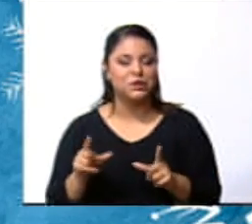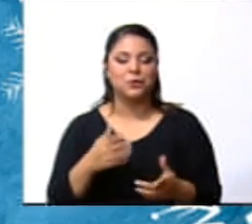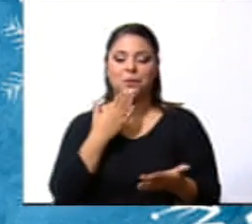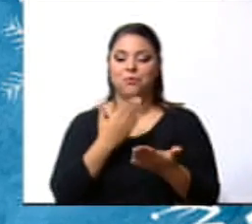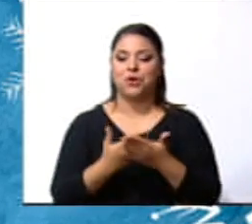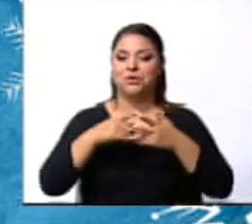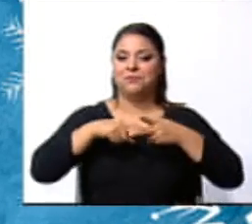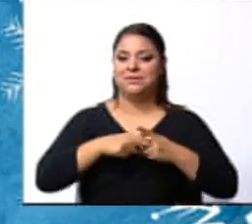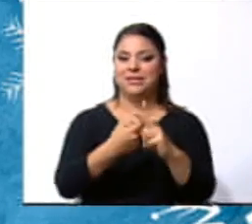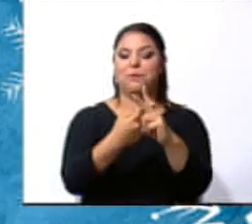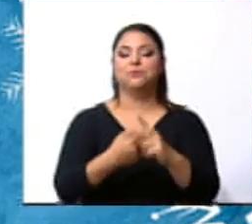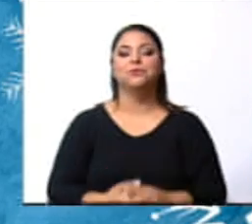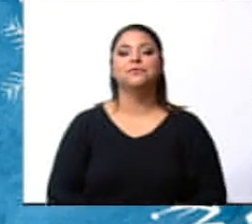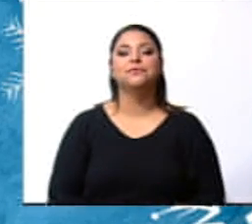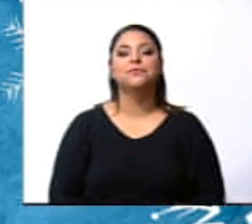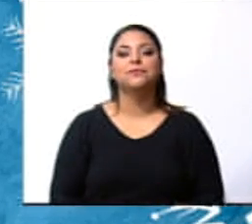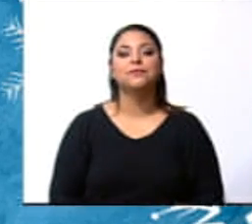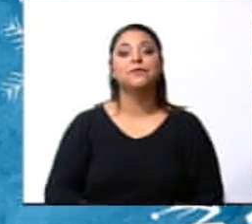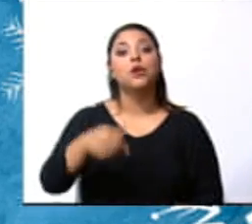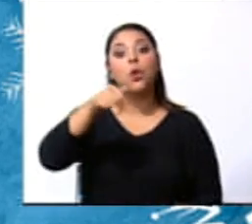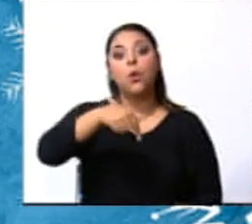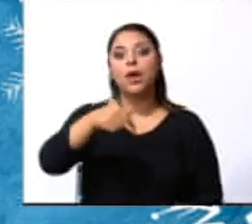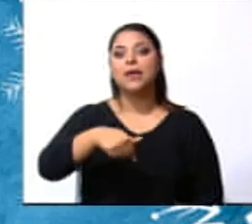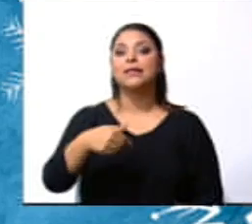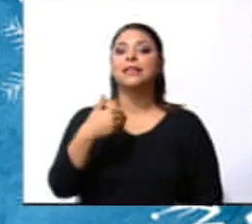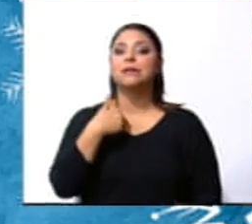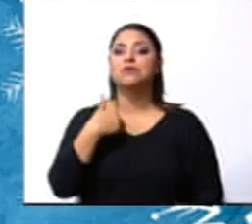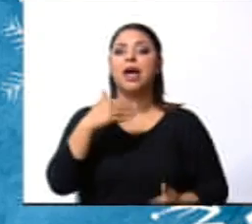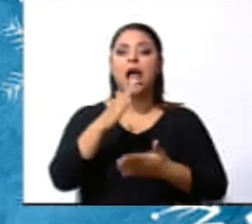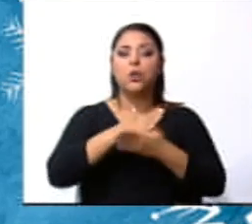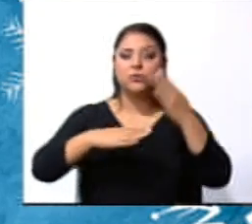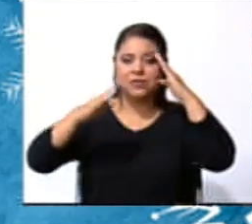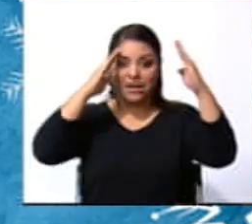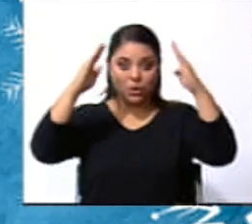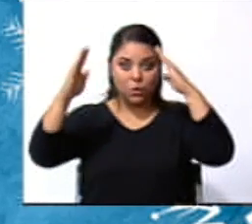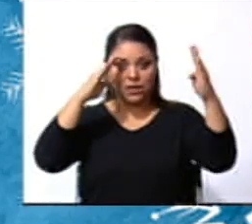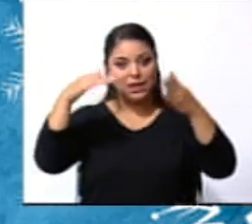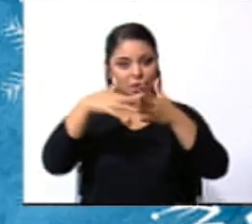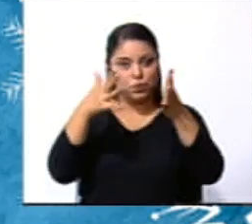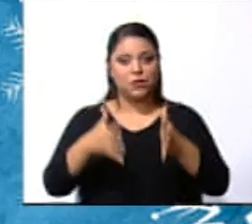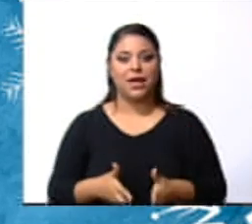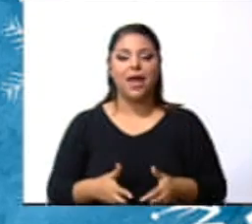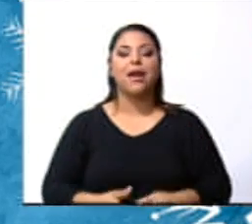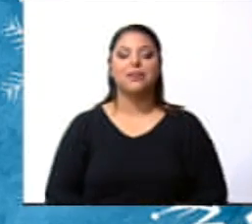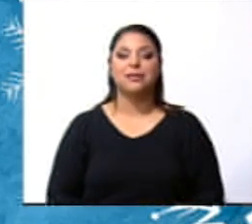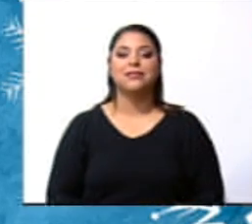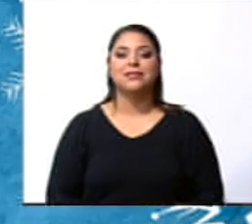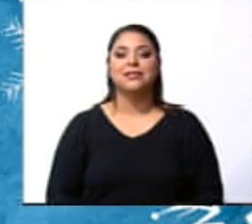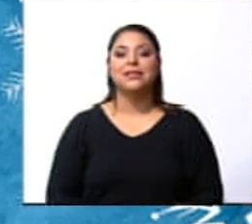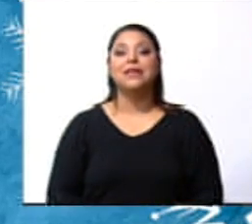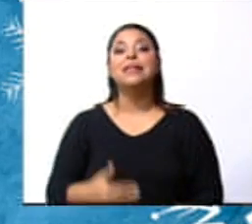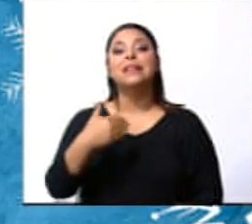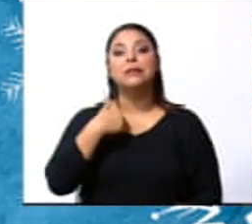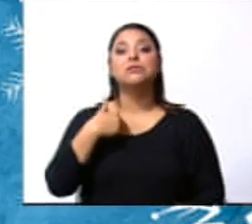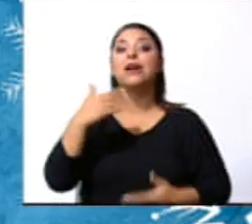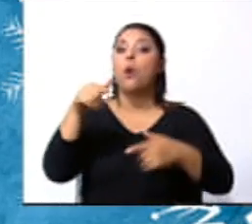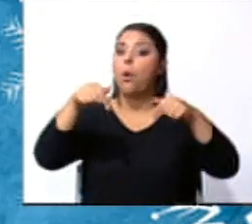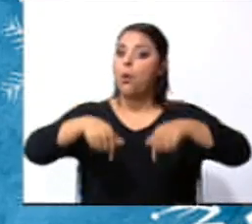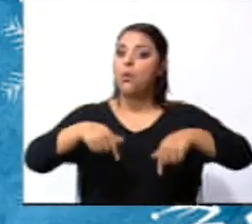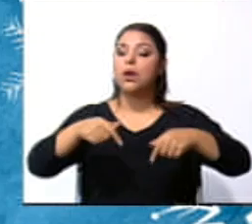start. Today we're gonna have some greetings from classmates and we're gonna have a Christmas English